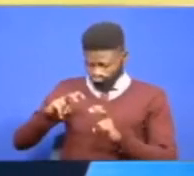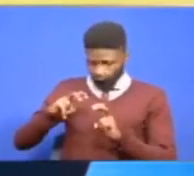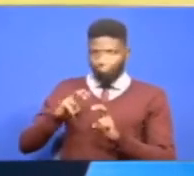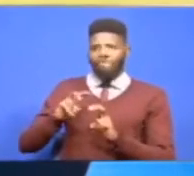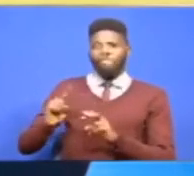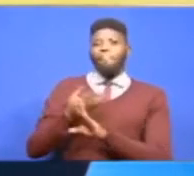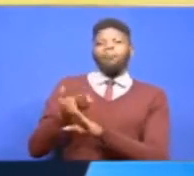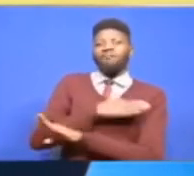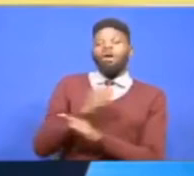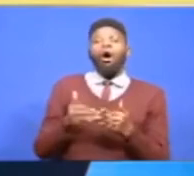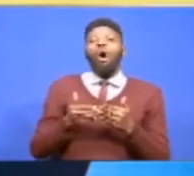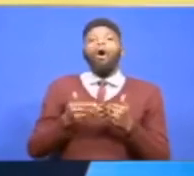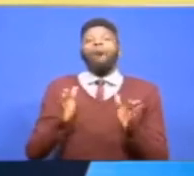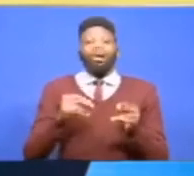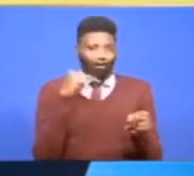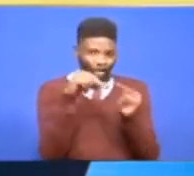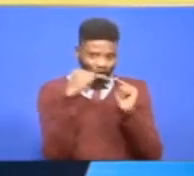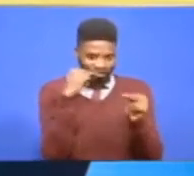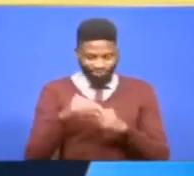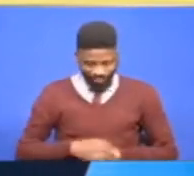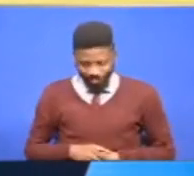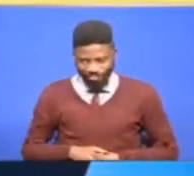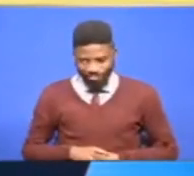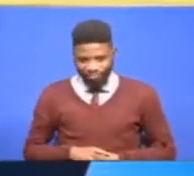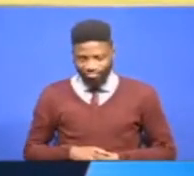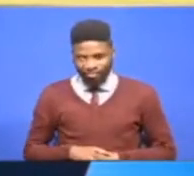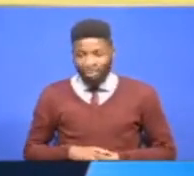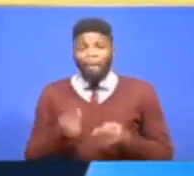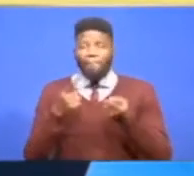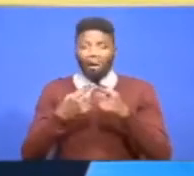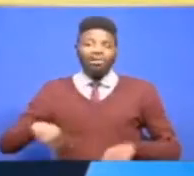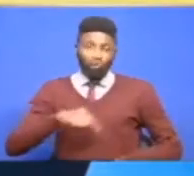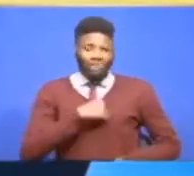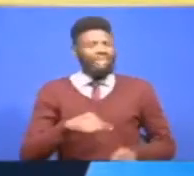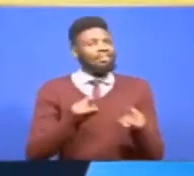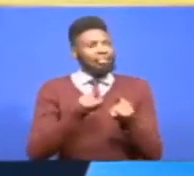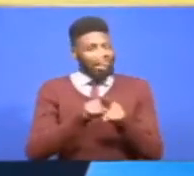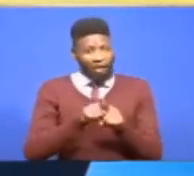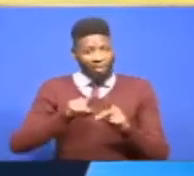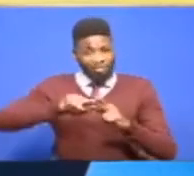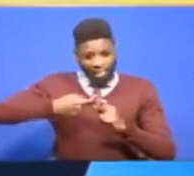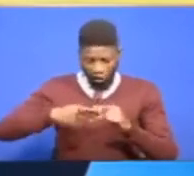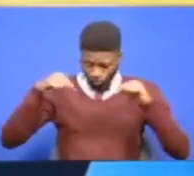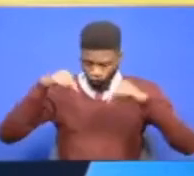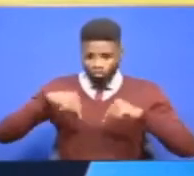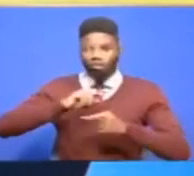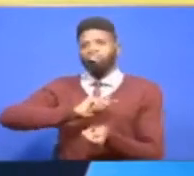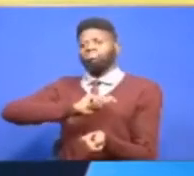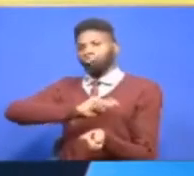or prior to the re-establishment of any restaurant. But we have also, from today, changed the